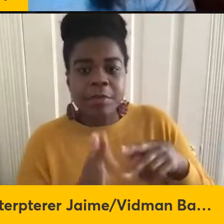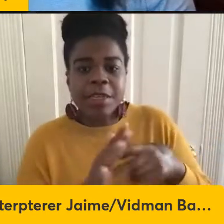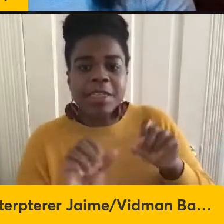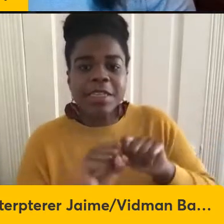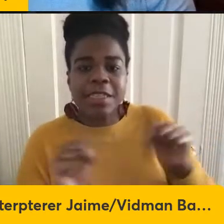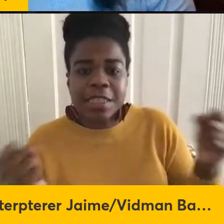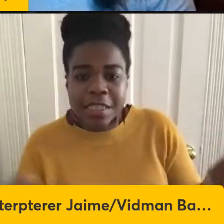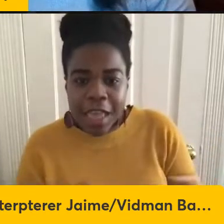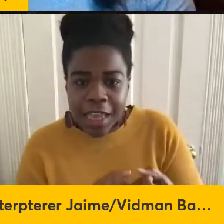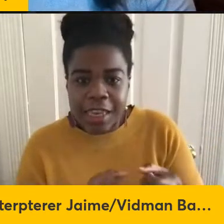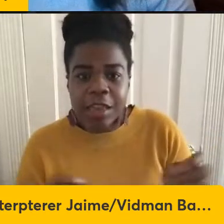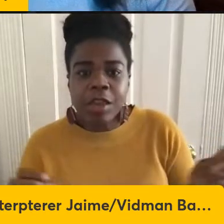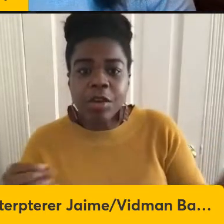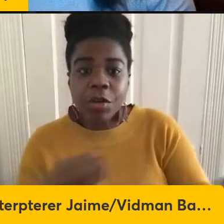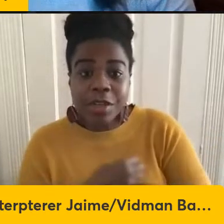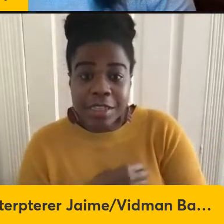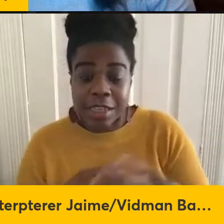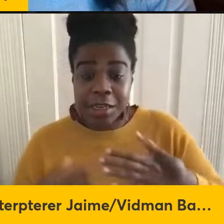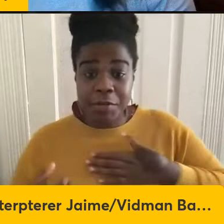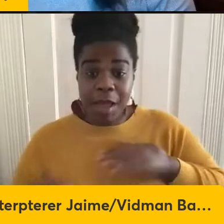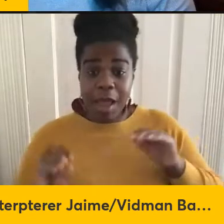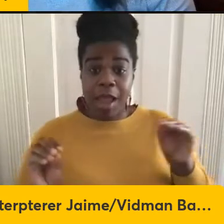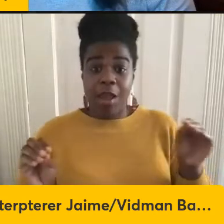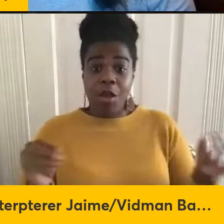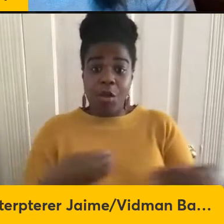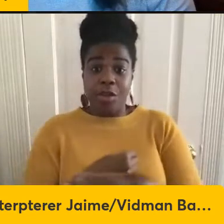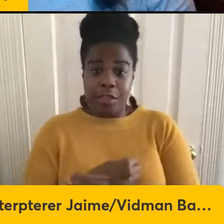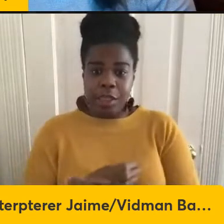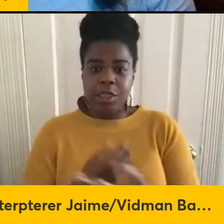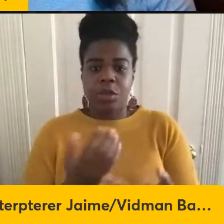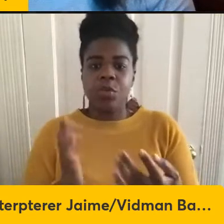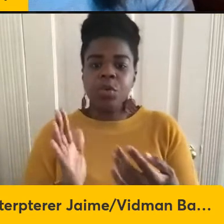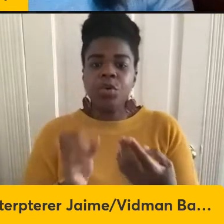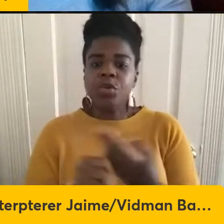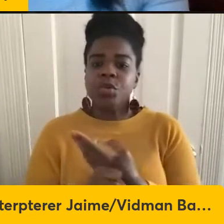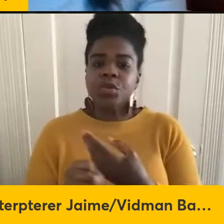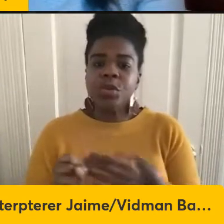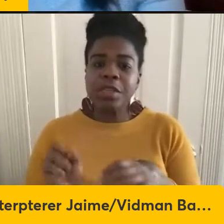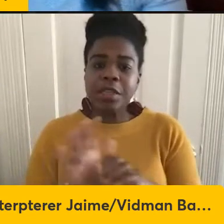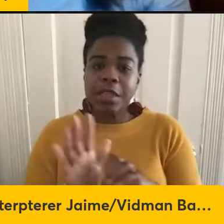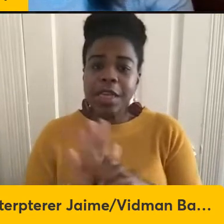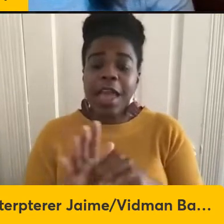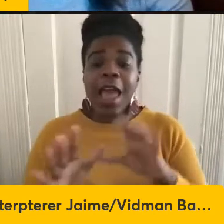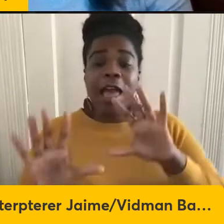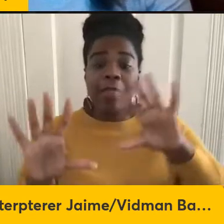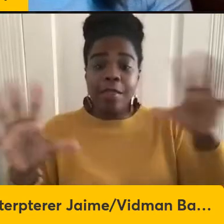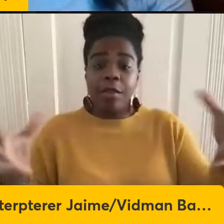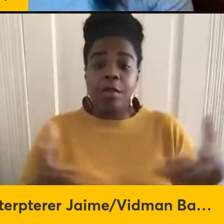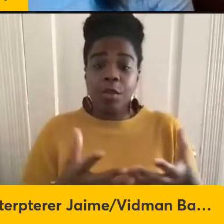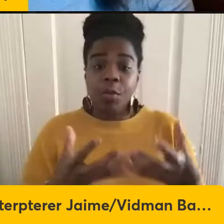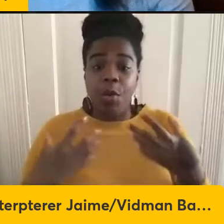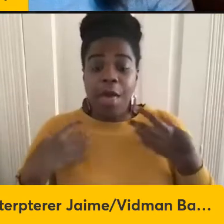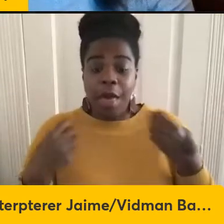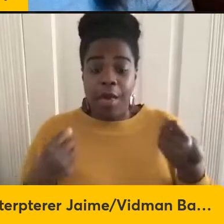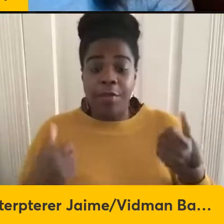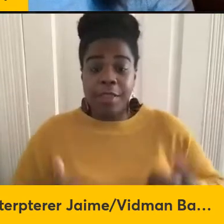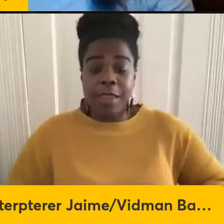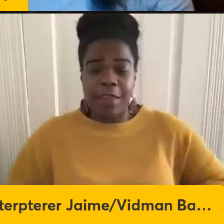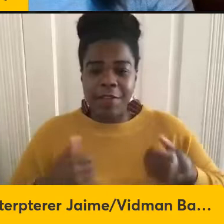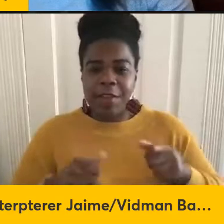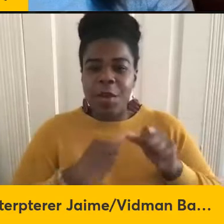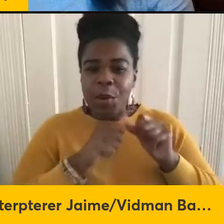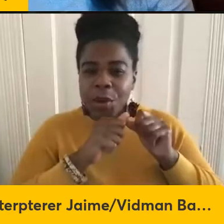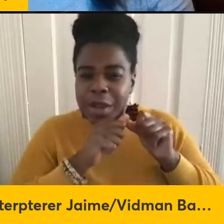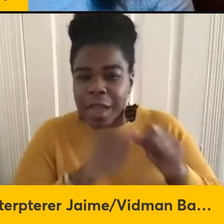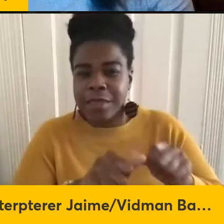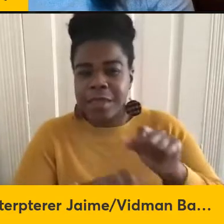I'll bring my organization here as an example. So we at the Global Healthy Living Foundation are constantly working together